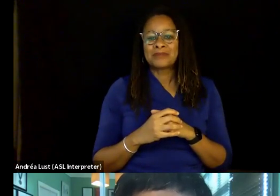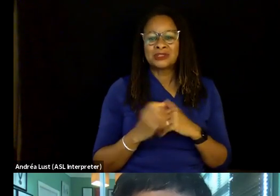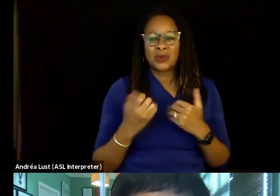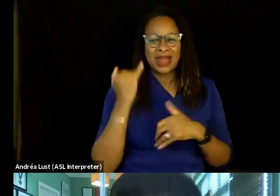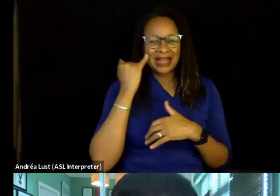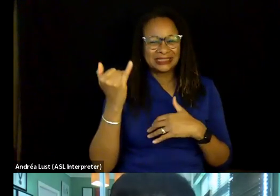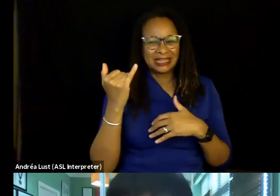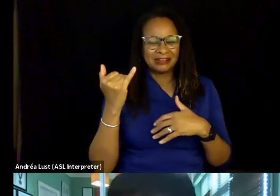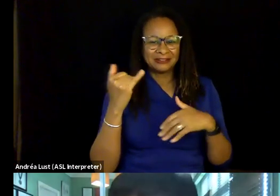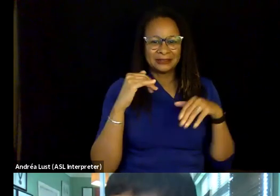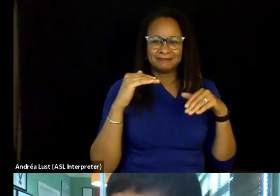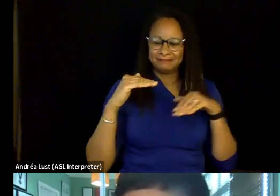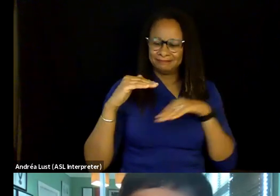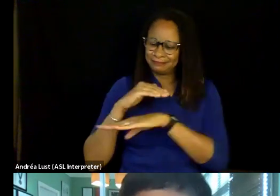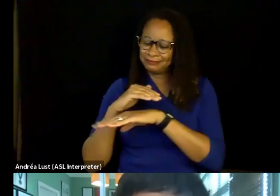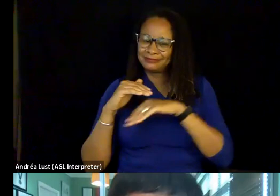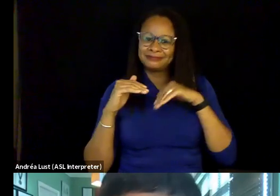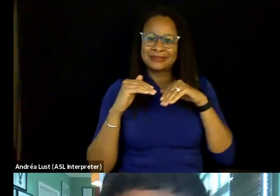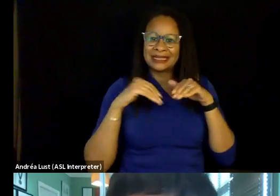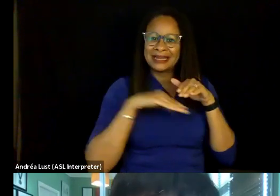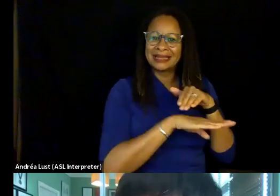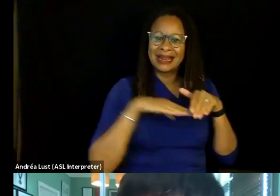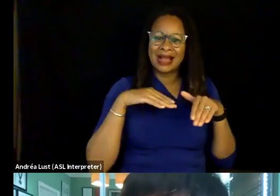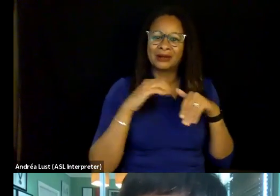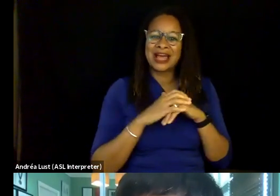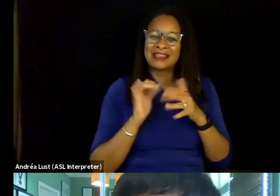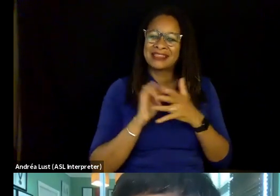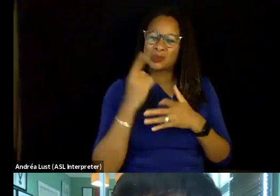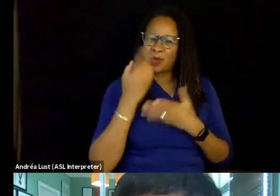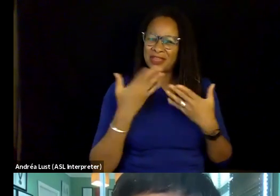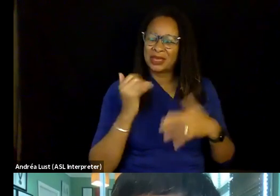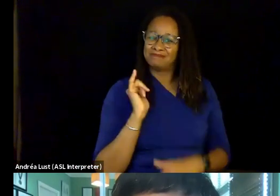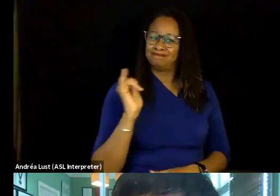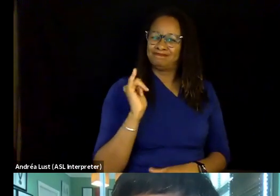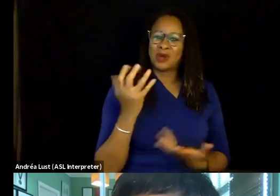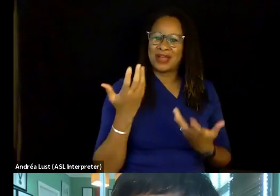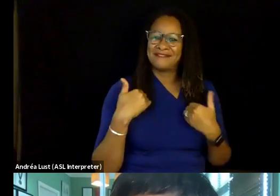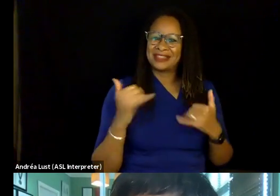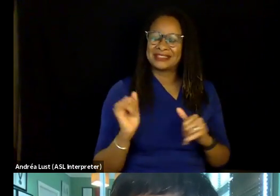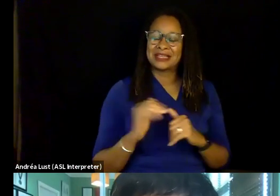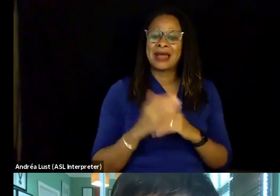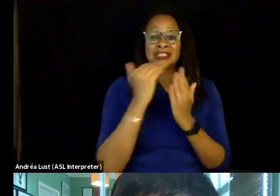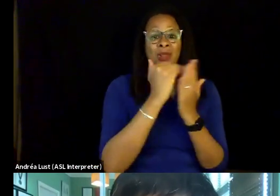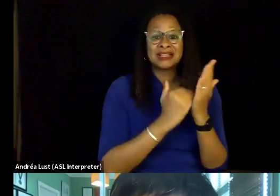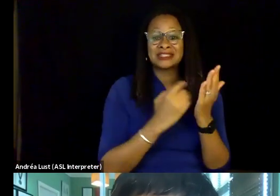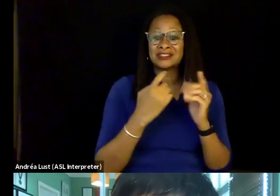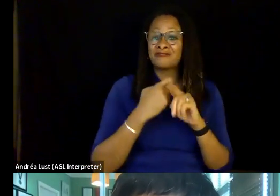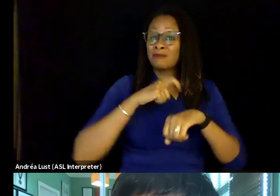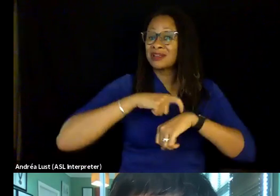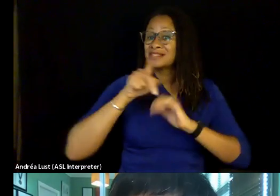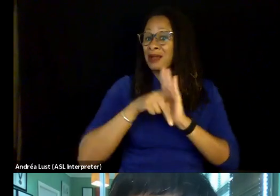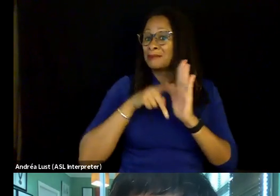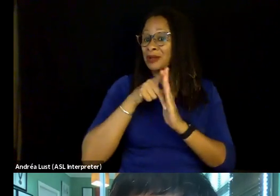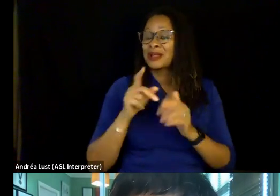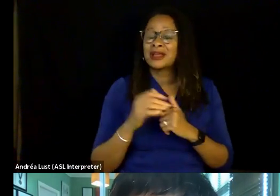out has been one of the things we have in common. I guess that's the lessons from that time period that you